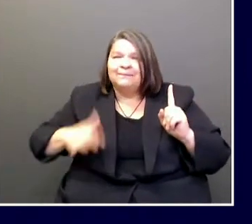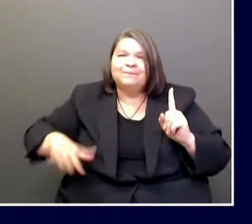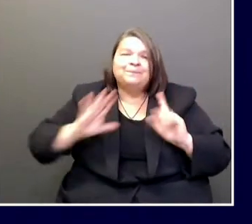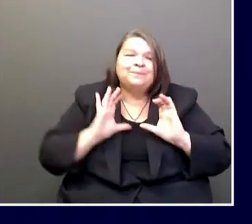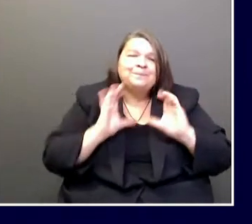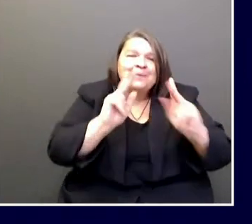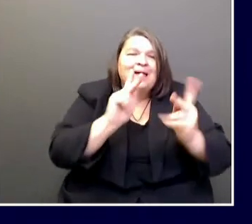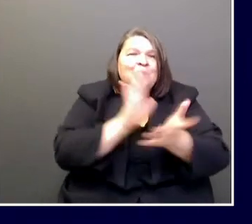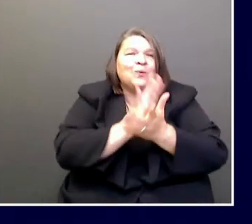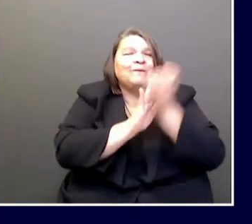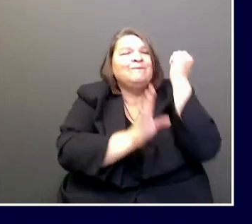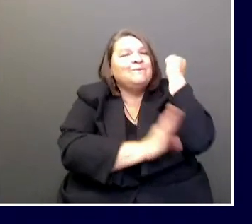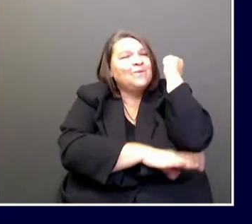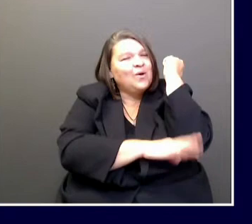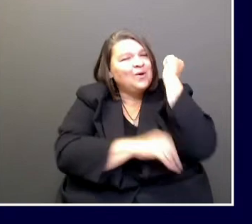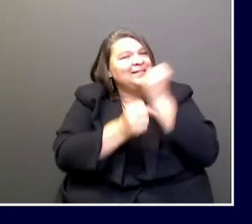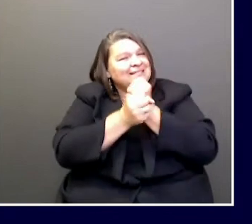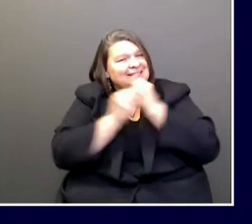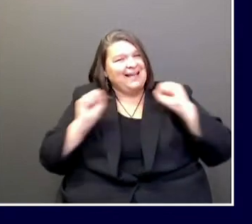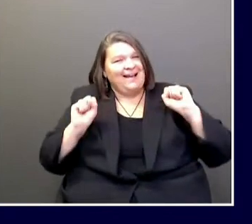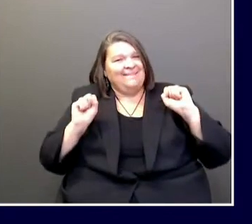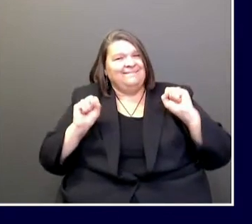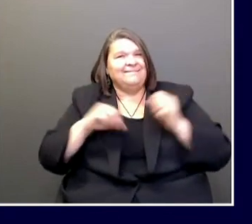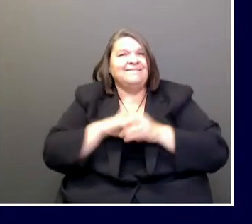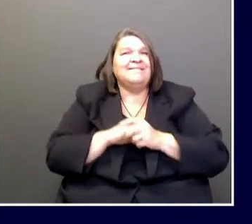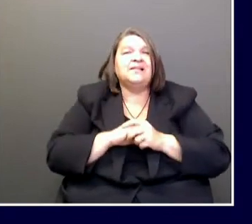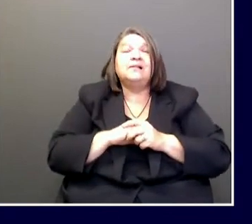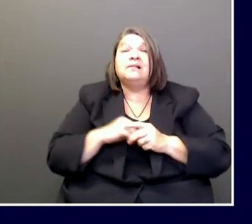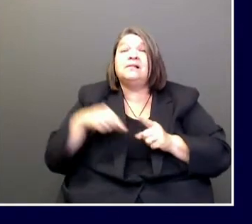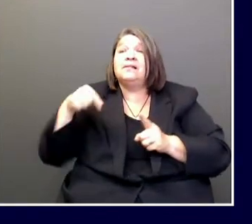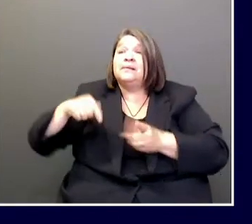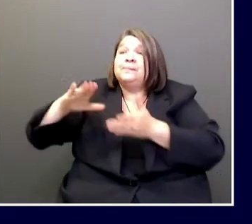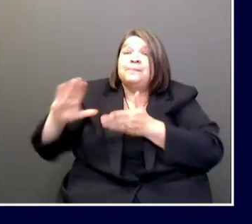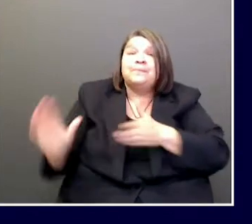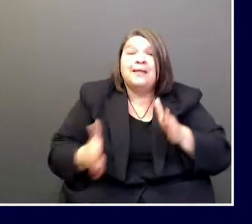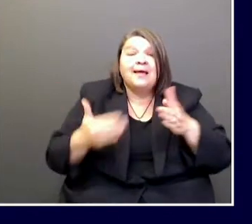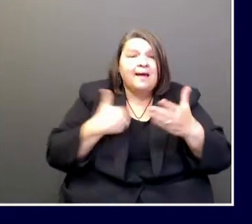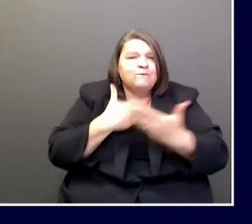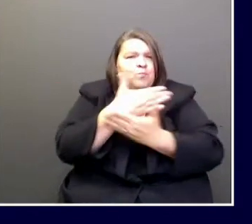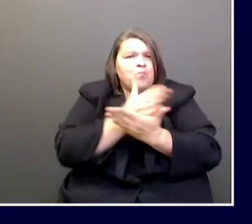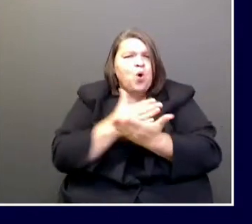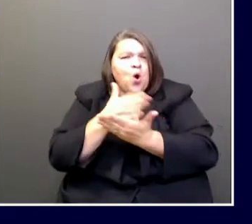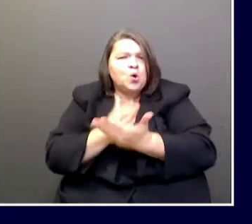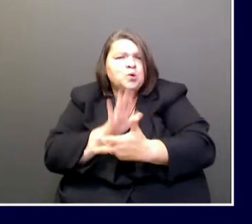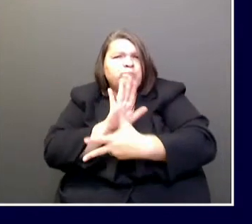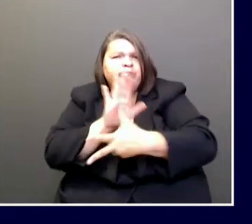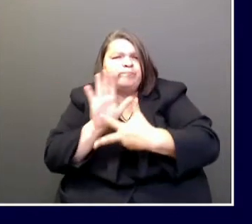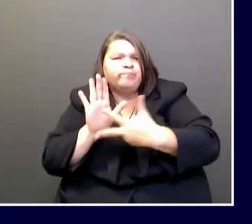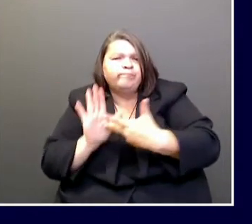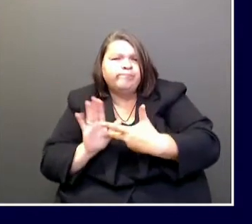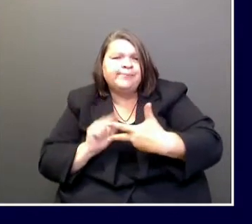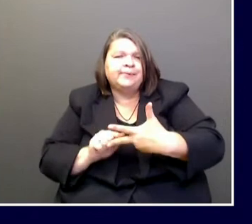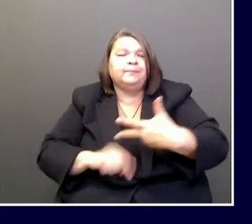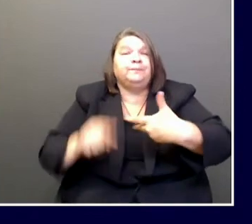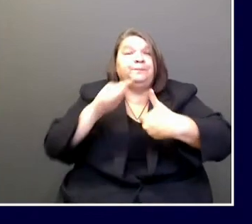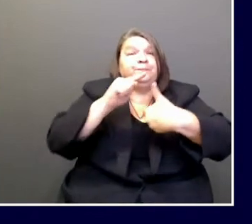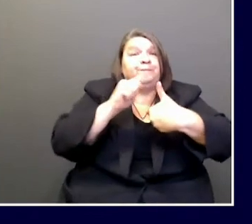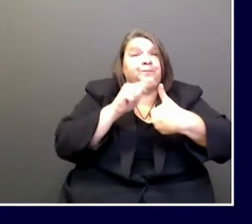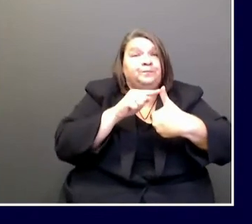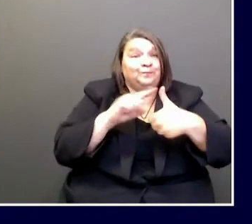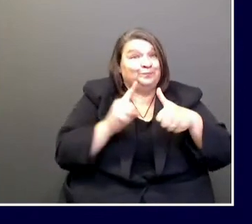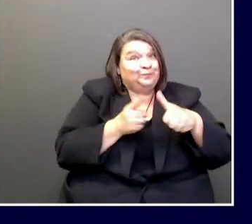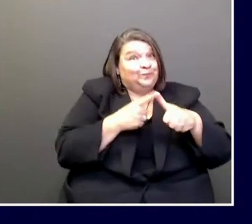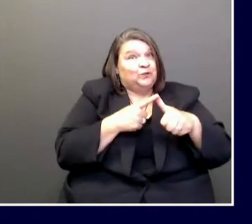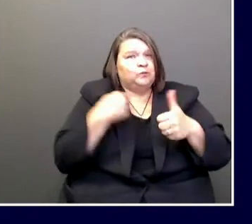vaccination plan consists of 3 parts. First, we'll be supporting schools in launching free vaccine clinics.